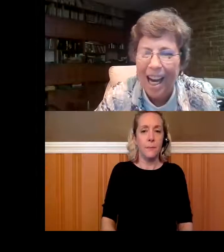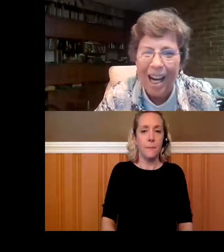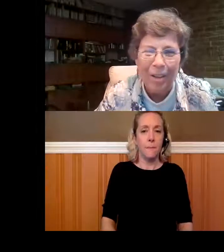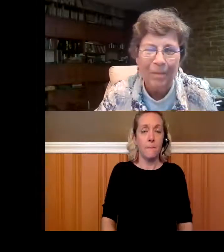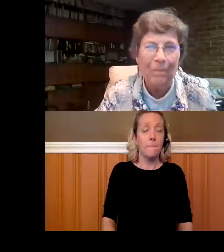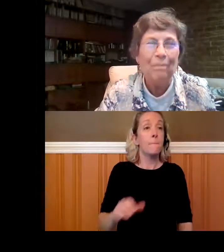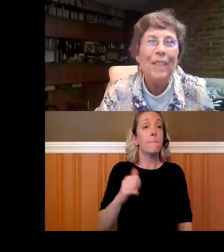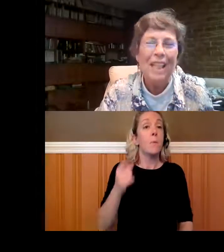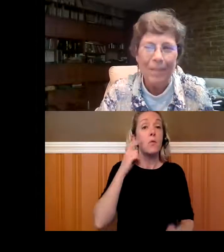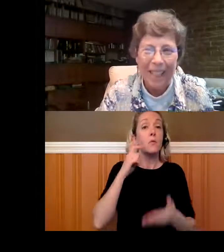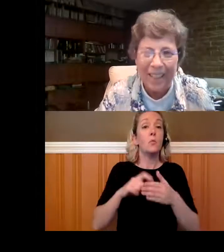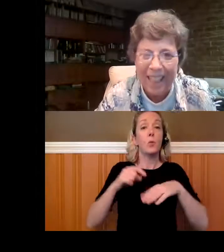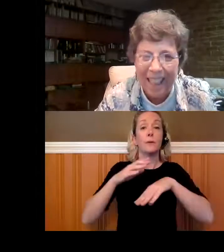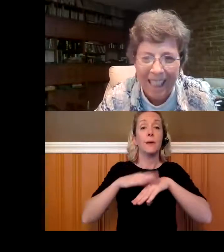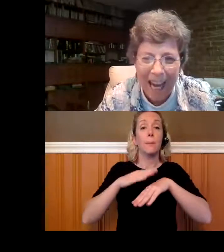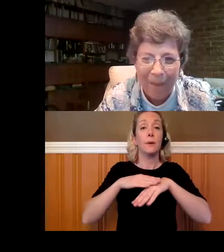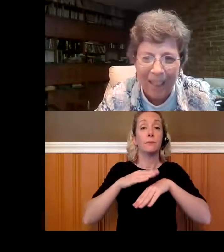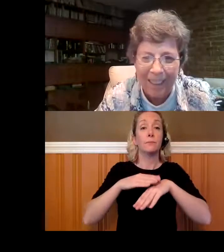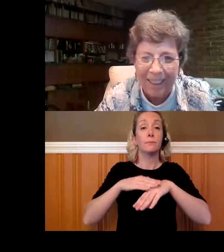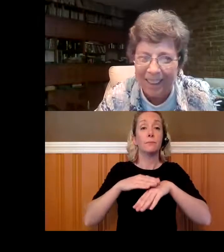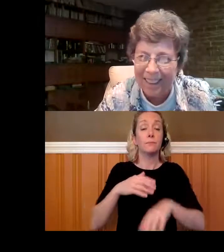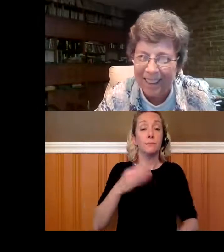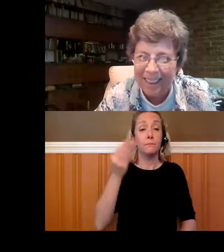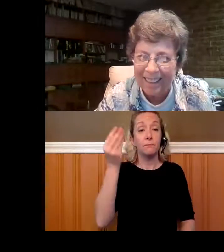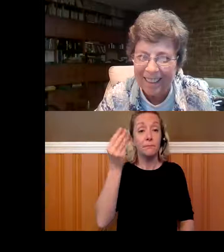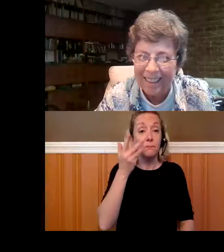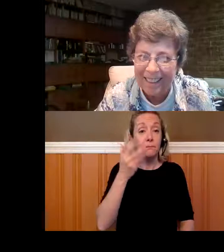Anybody else see any tapping or?